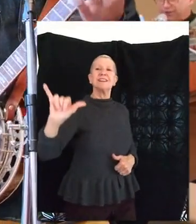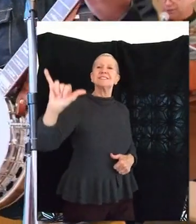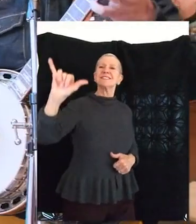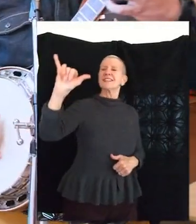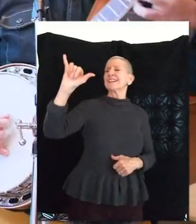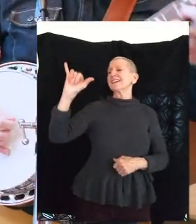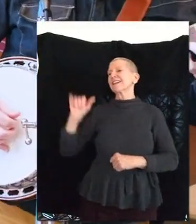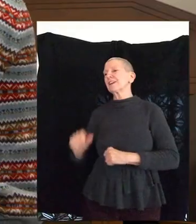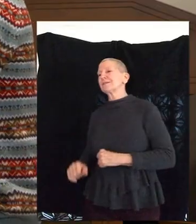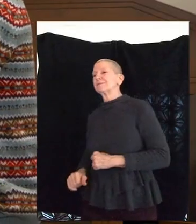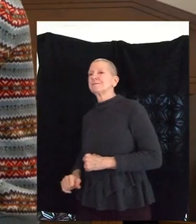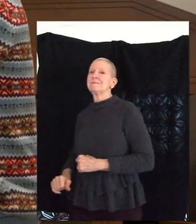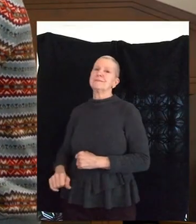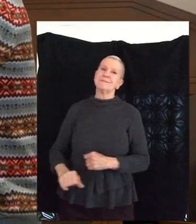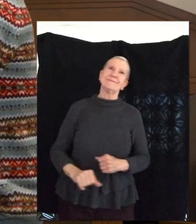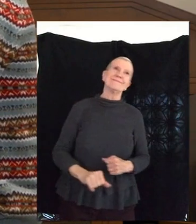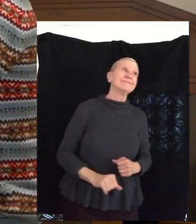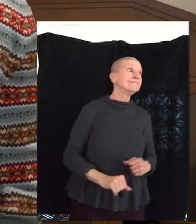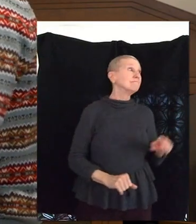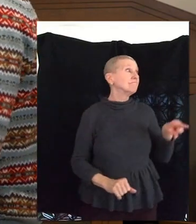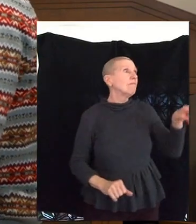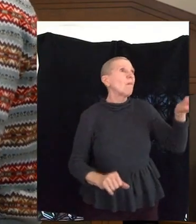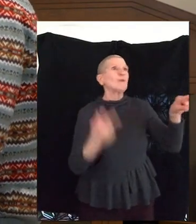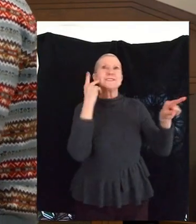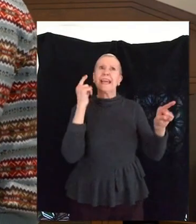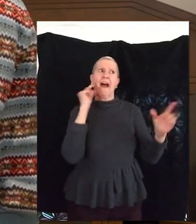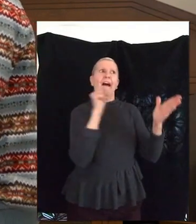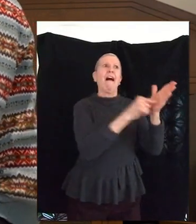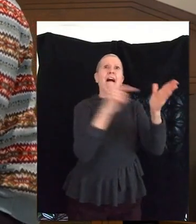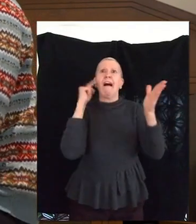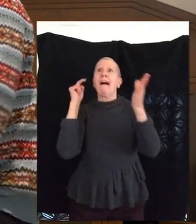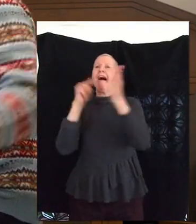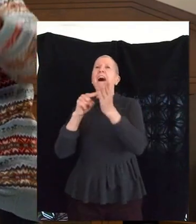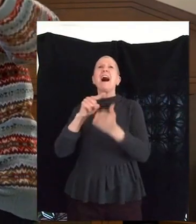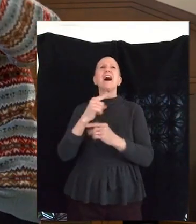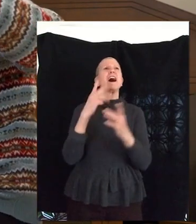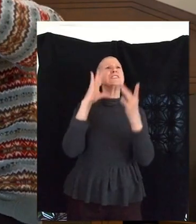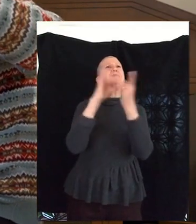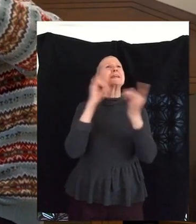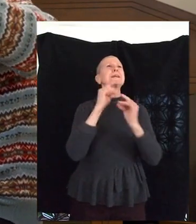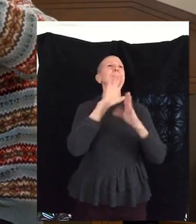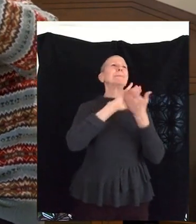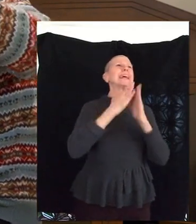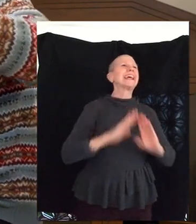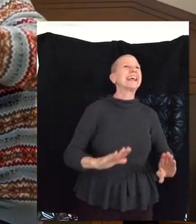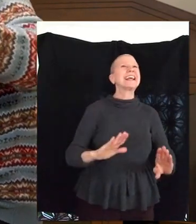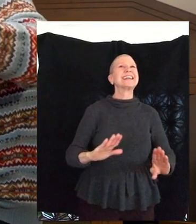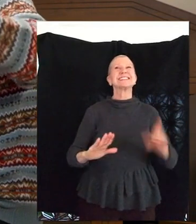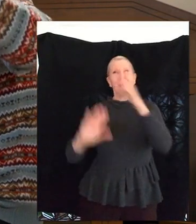is everlasting. Signs of hope, voice of peace, God's love